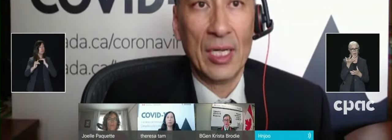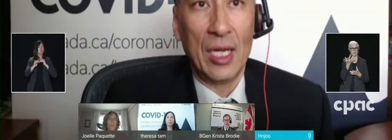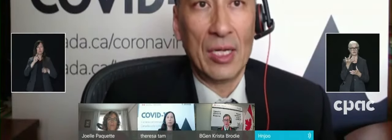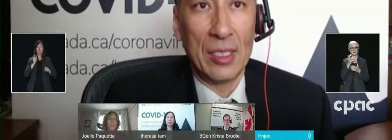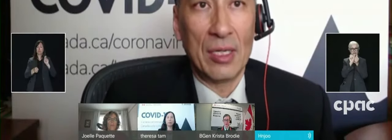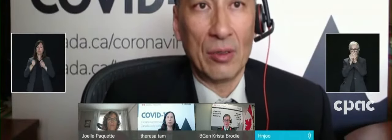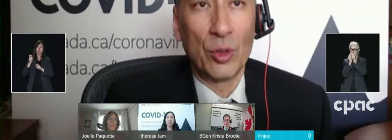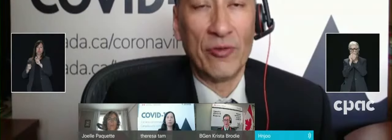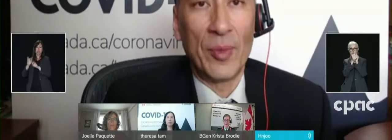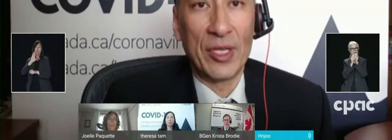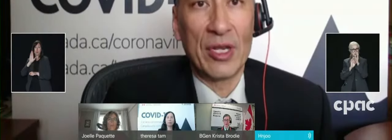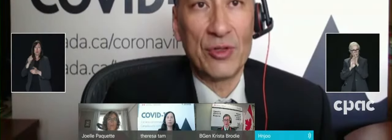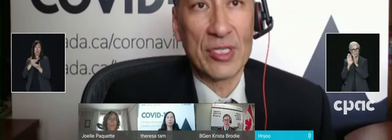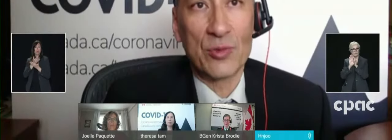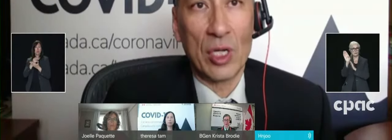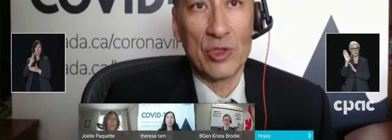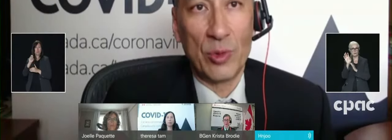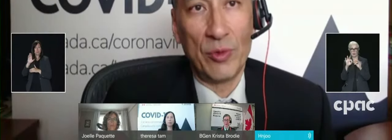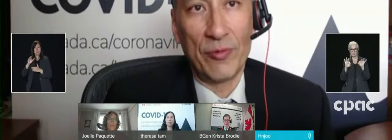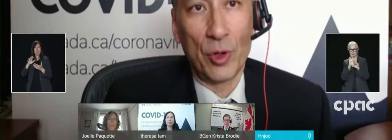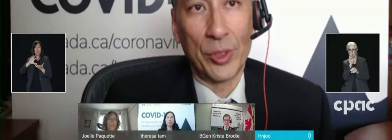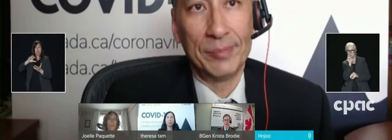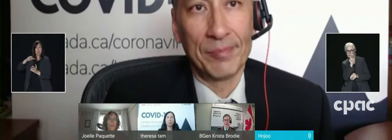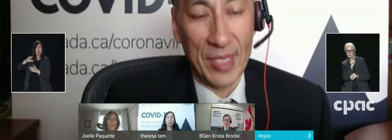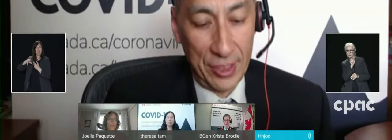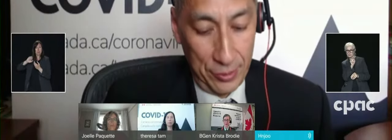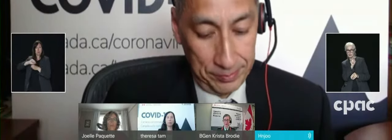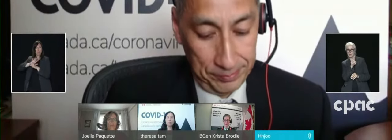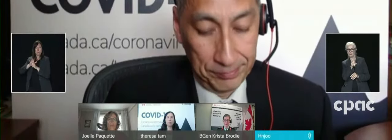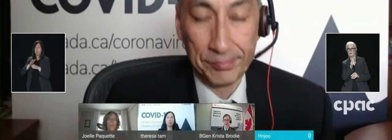certainly learn from other countries as well as we move